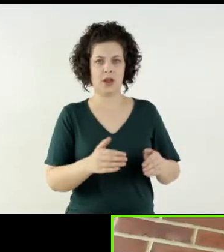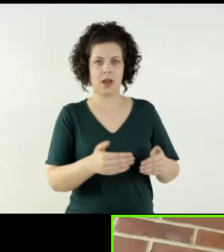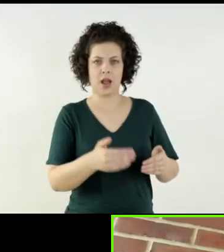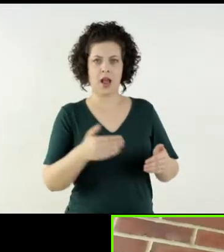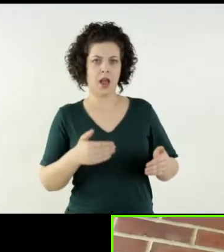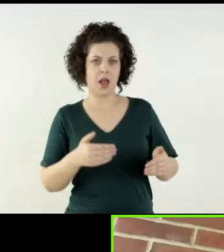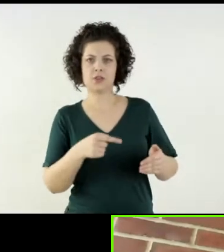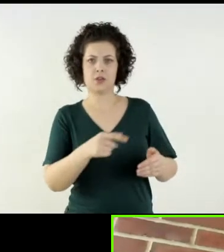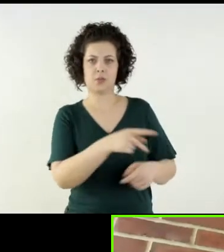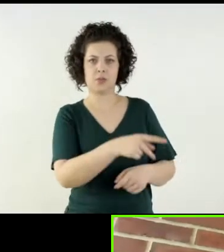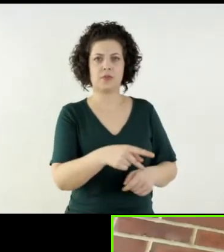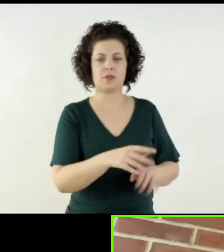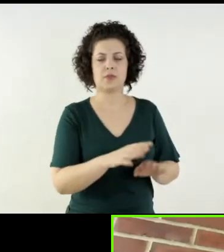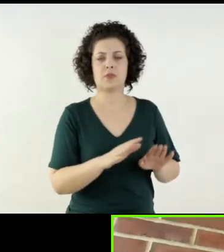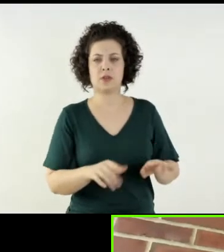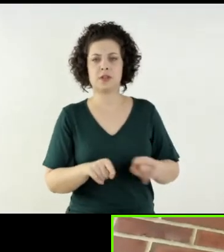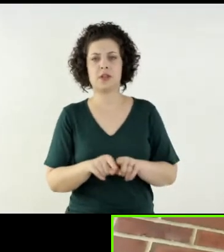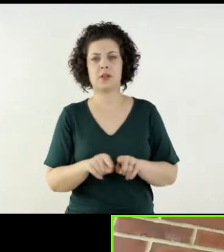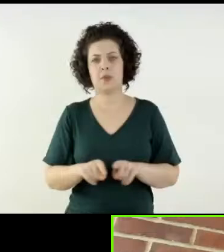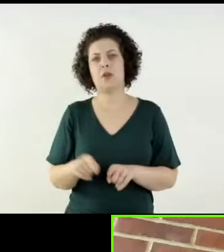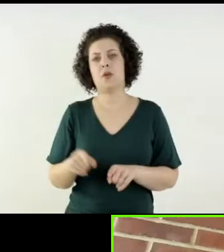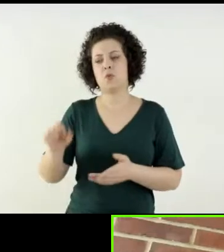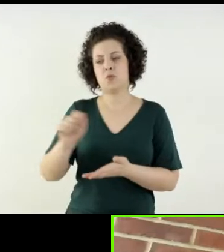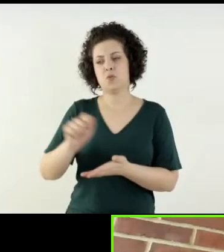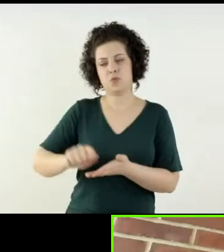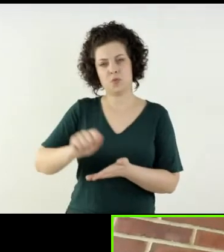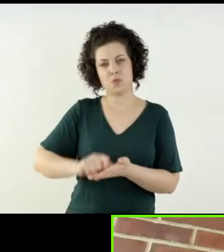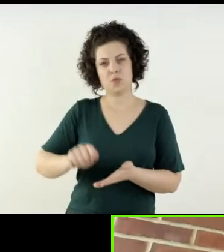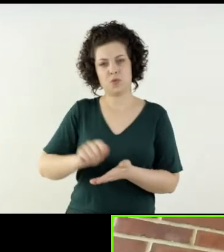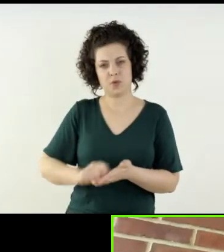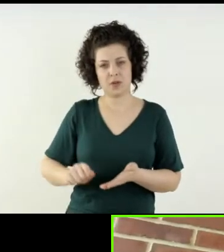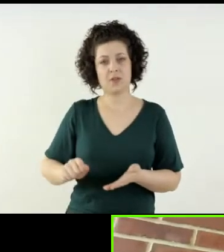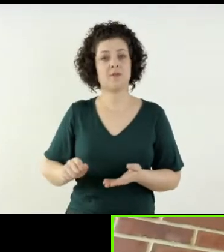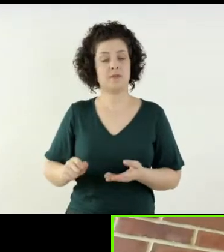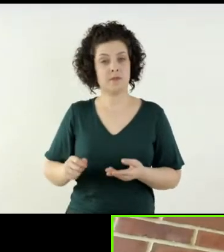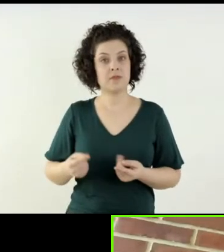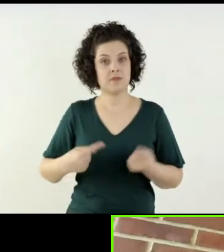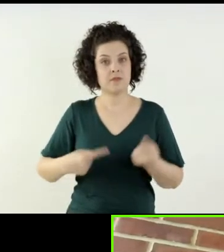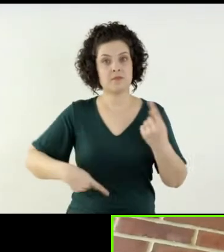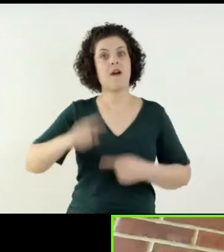poignantly. She says something along the lines of,